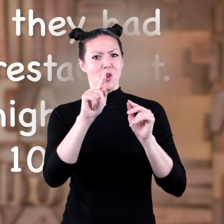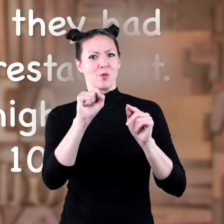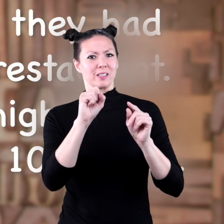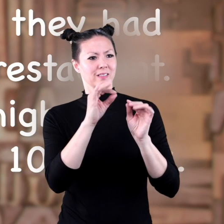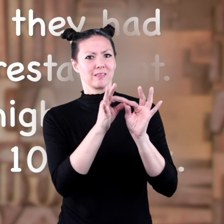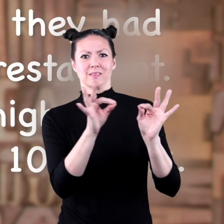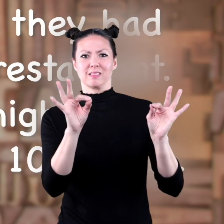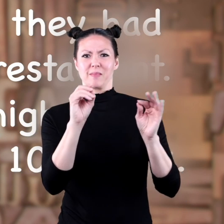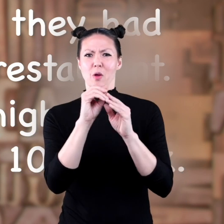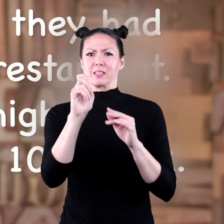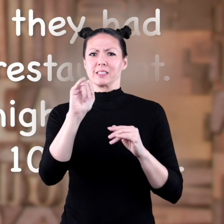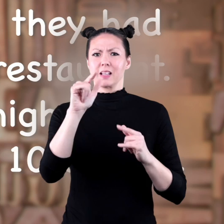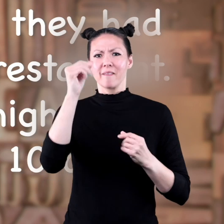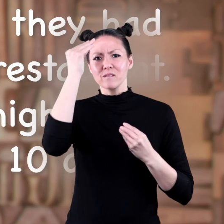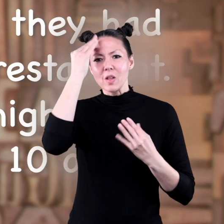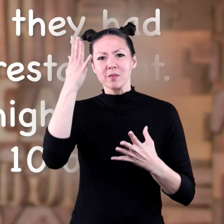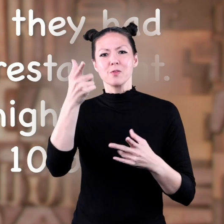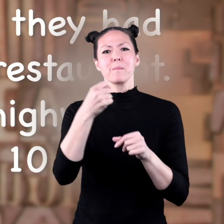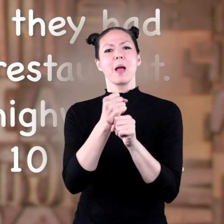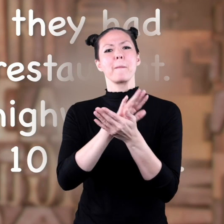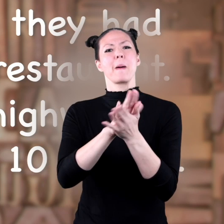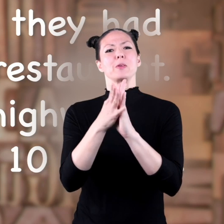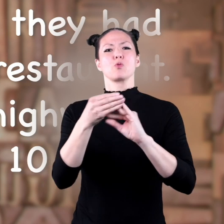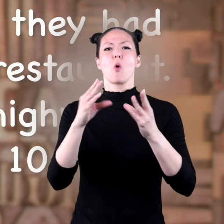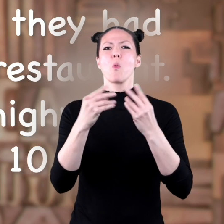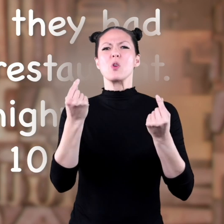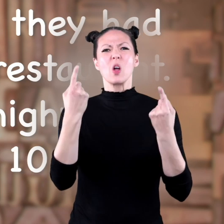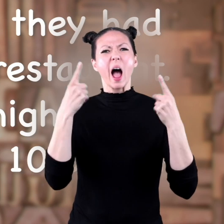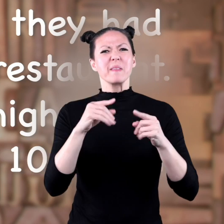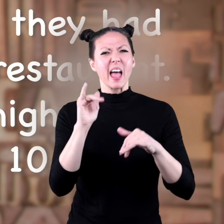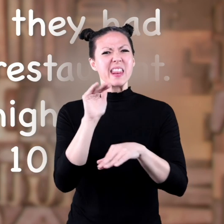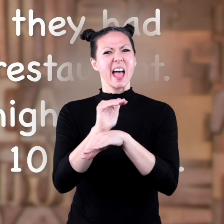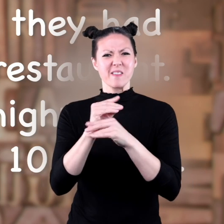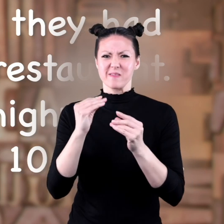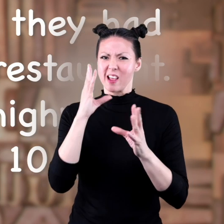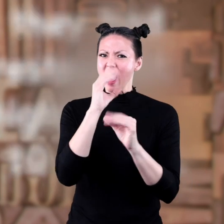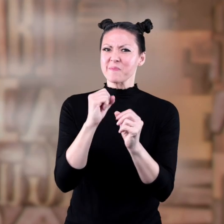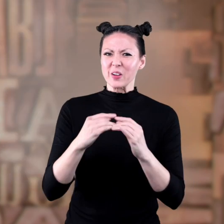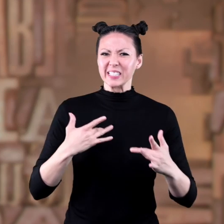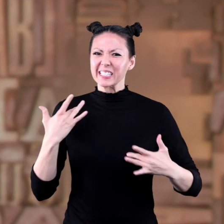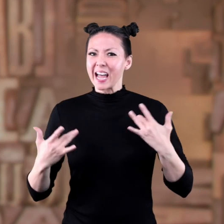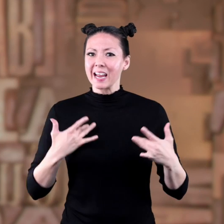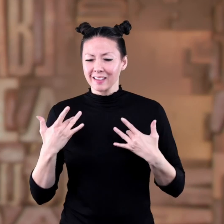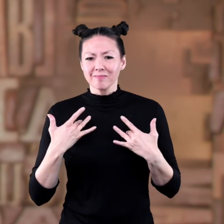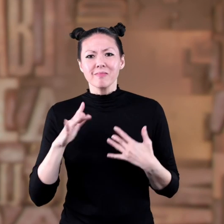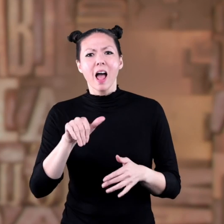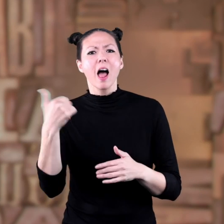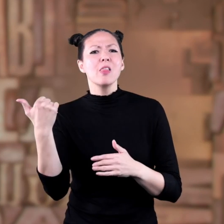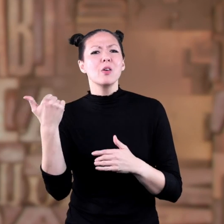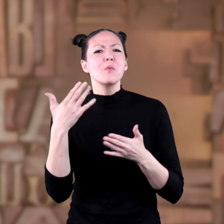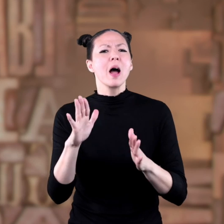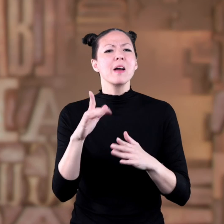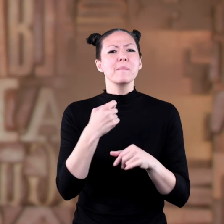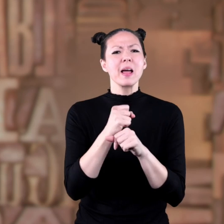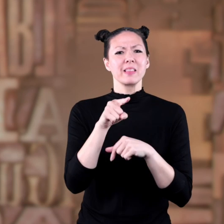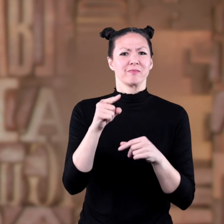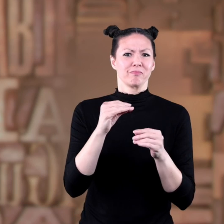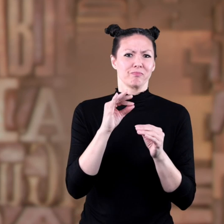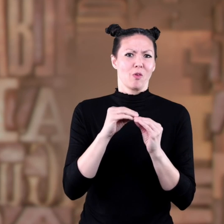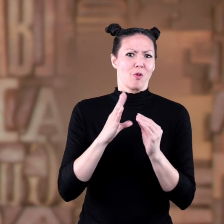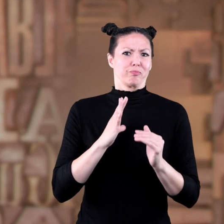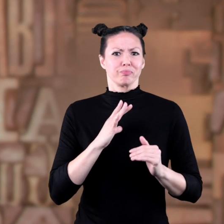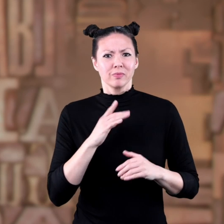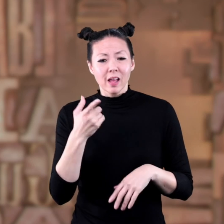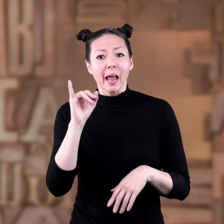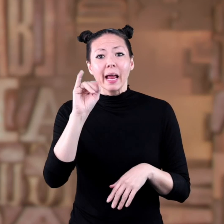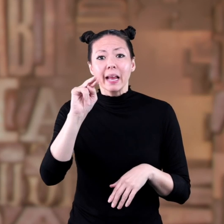in those sentences. You've made the story of the night out that much more exciting. Another way to make sentences more compelling